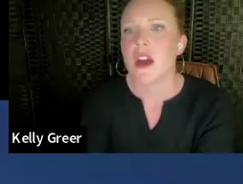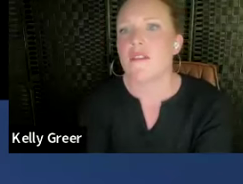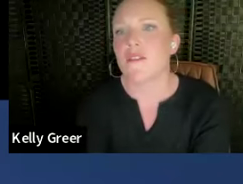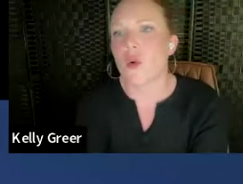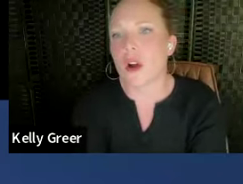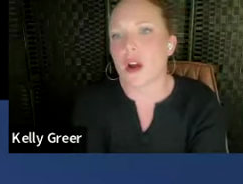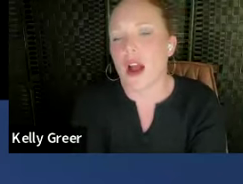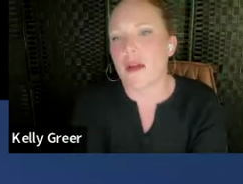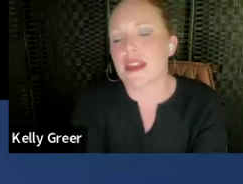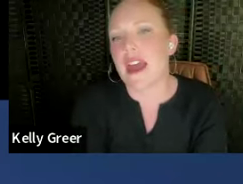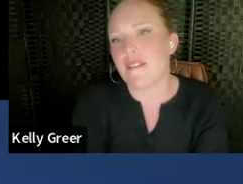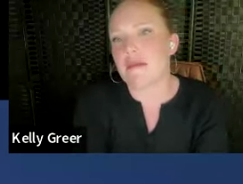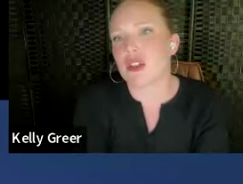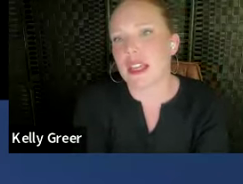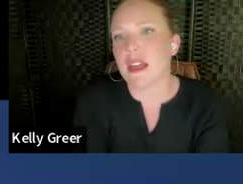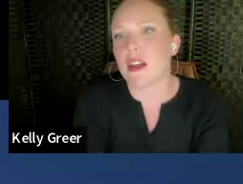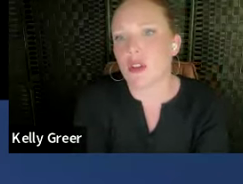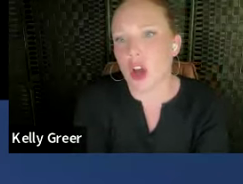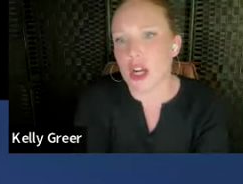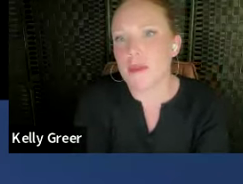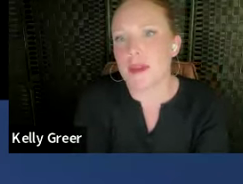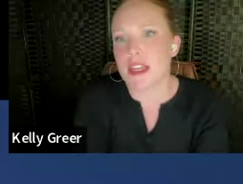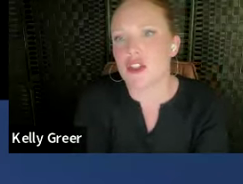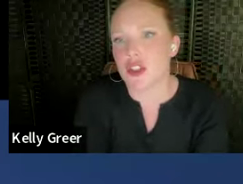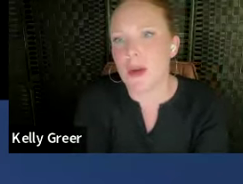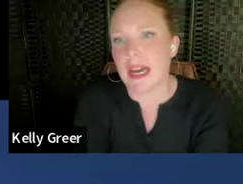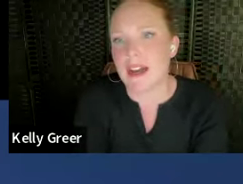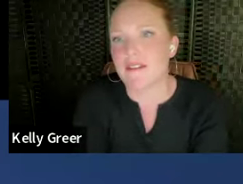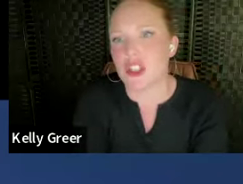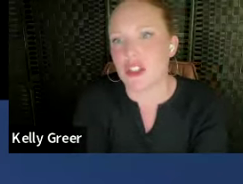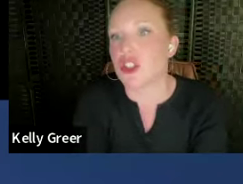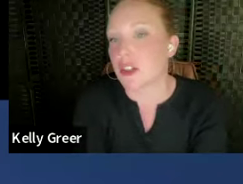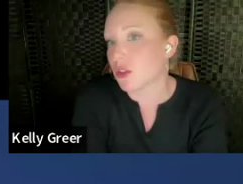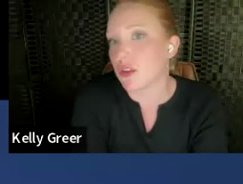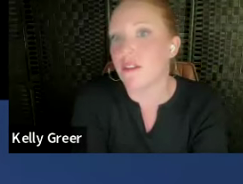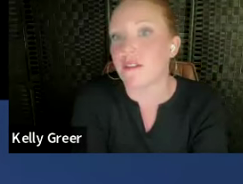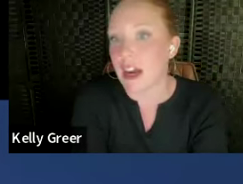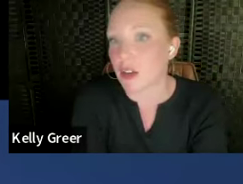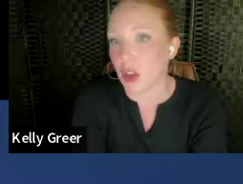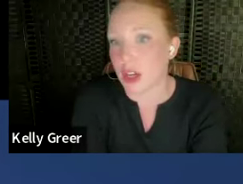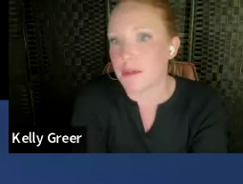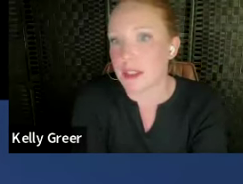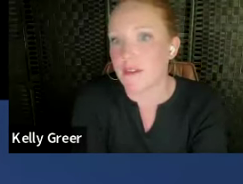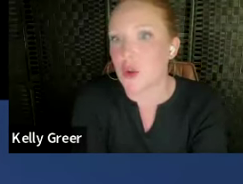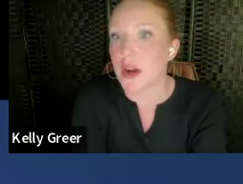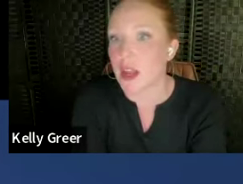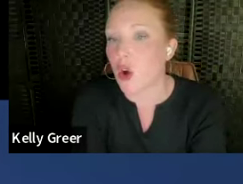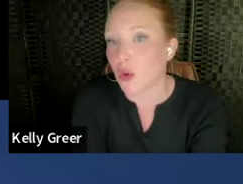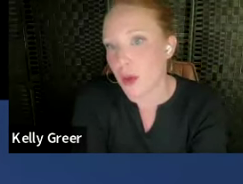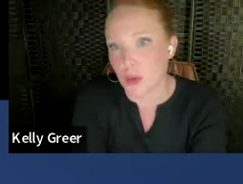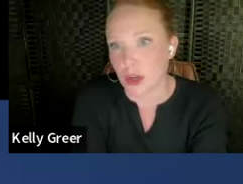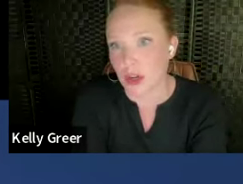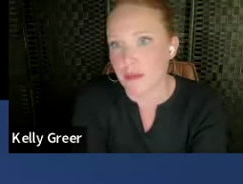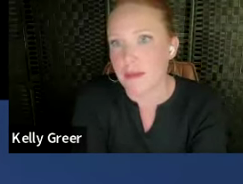the inventory for the FM-related alarms, but they do have just general fire alarms if you